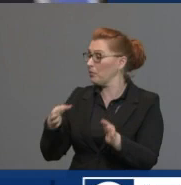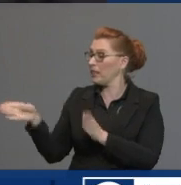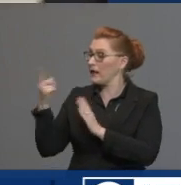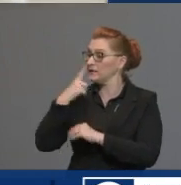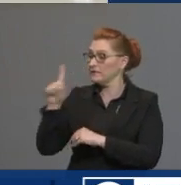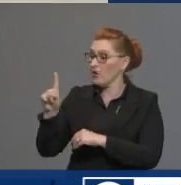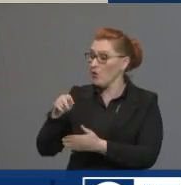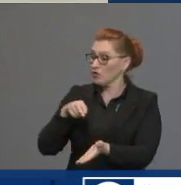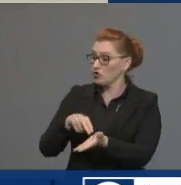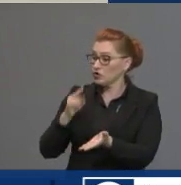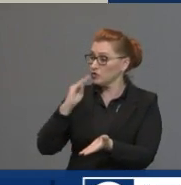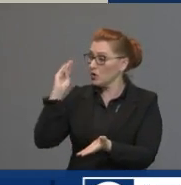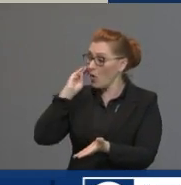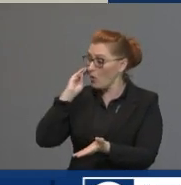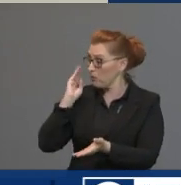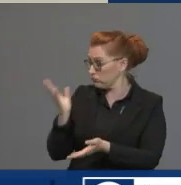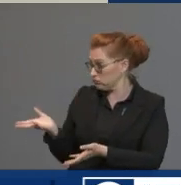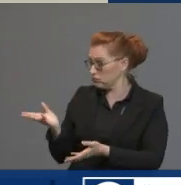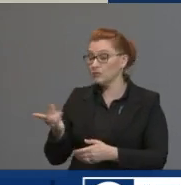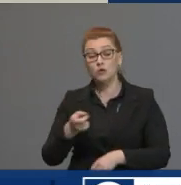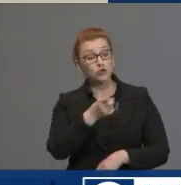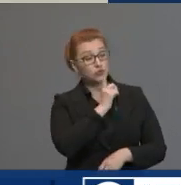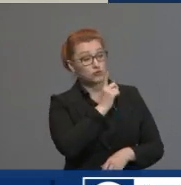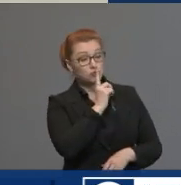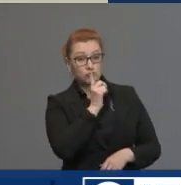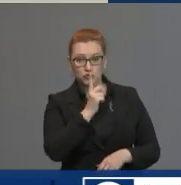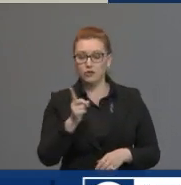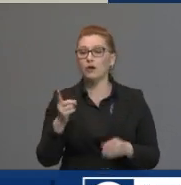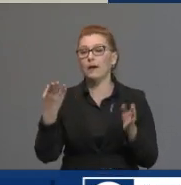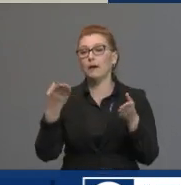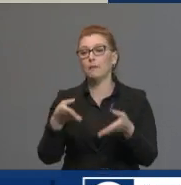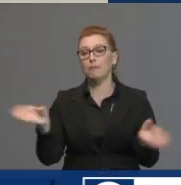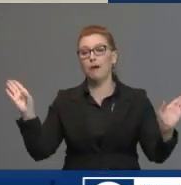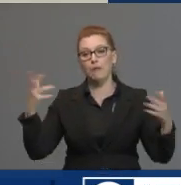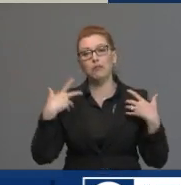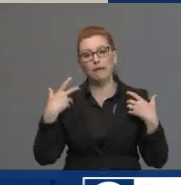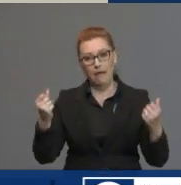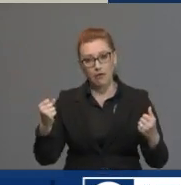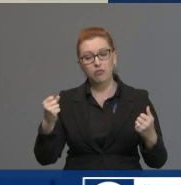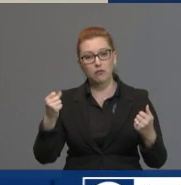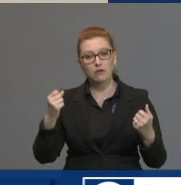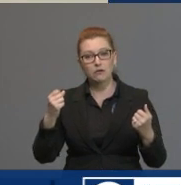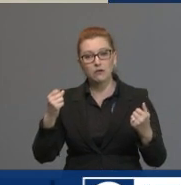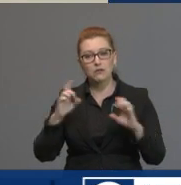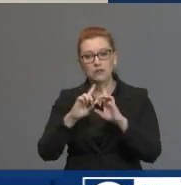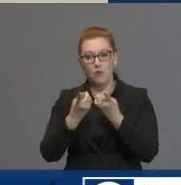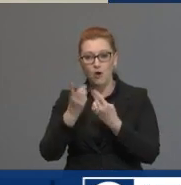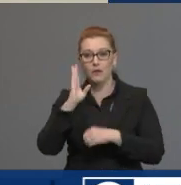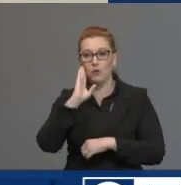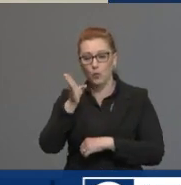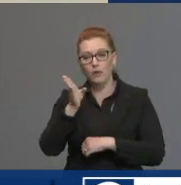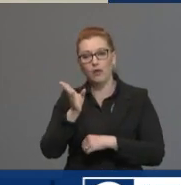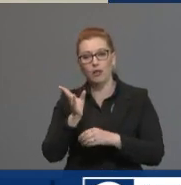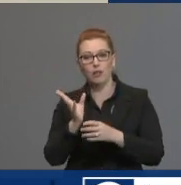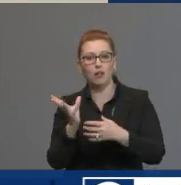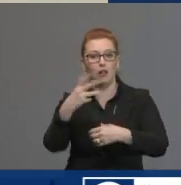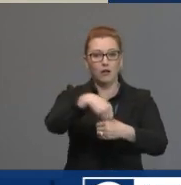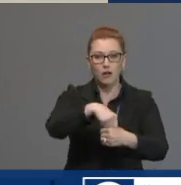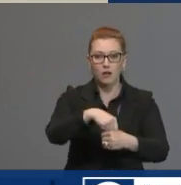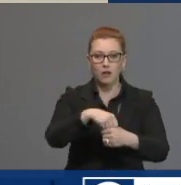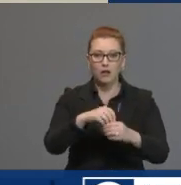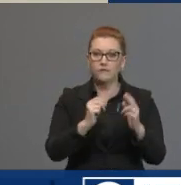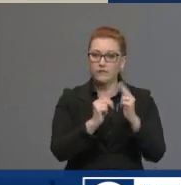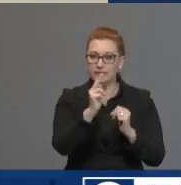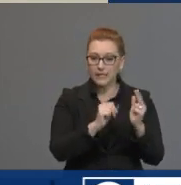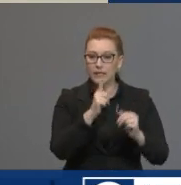care facilities and congregate care? Sure. So public health does go and help facilities that might have positive COVID